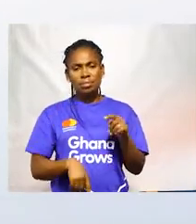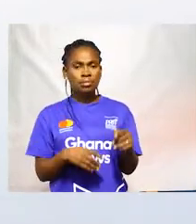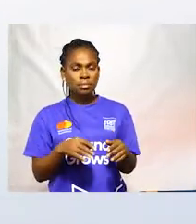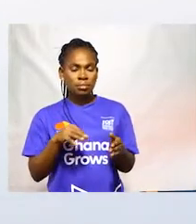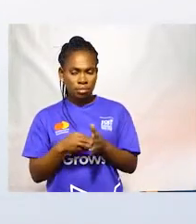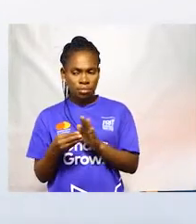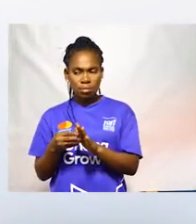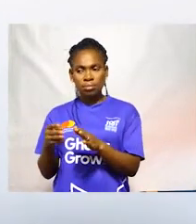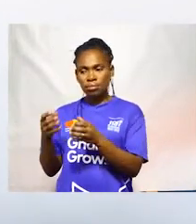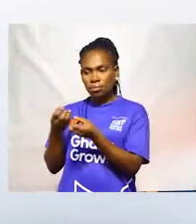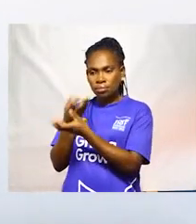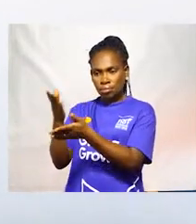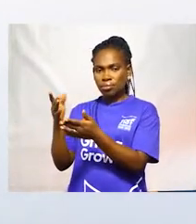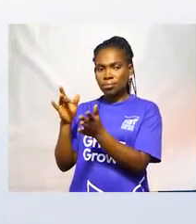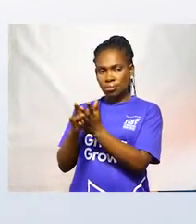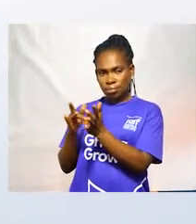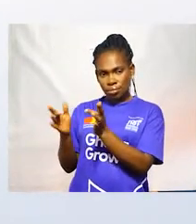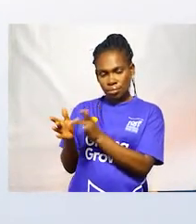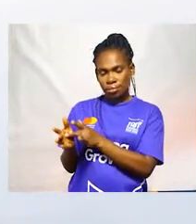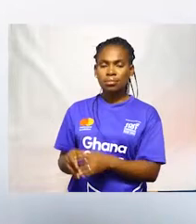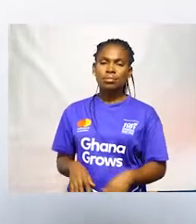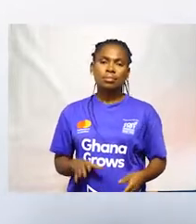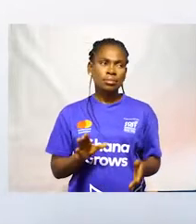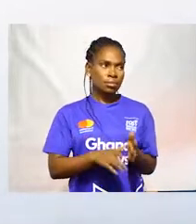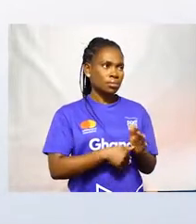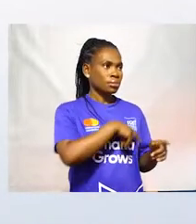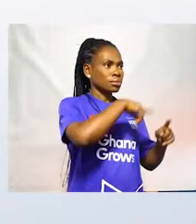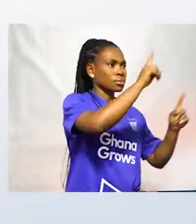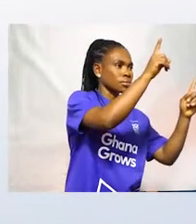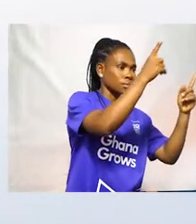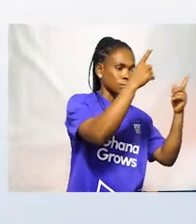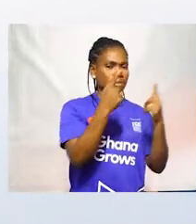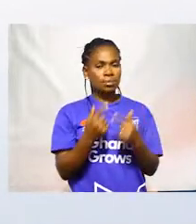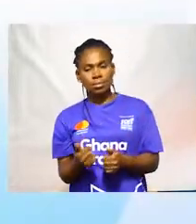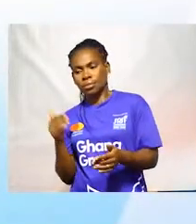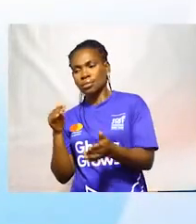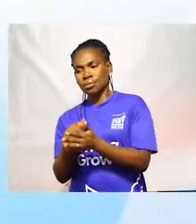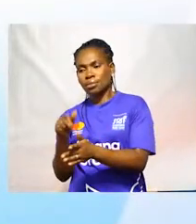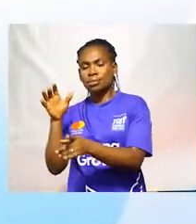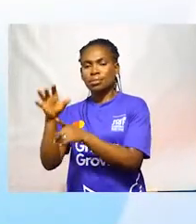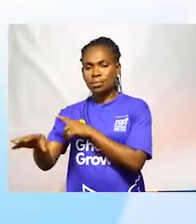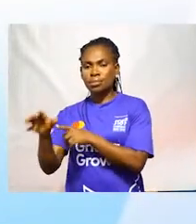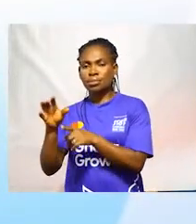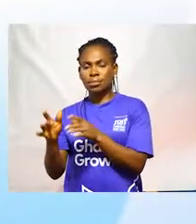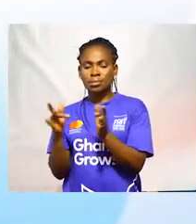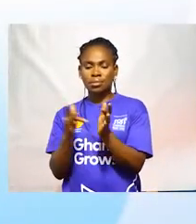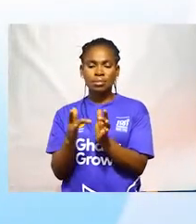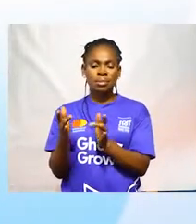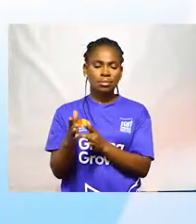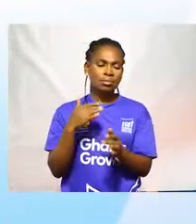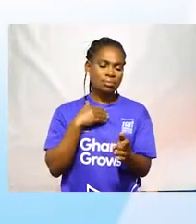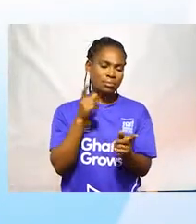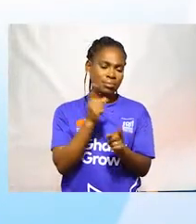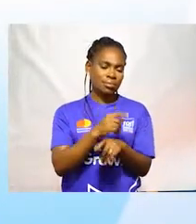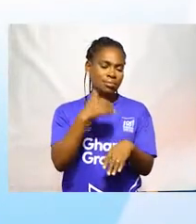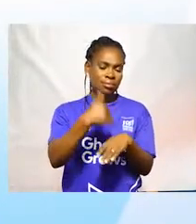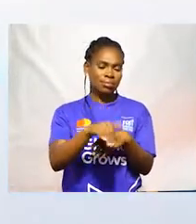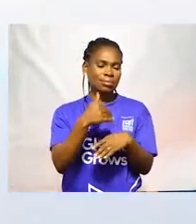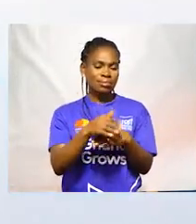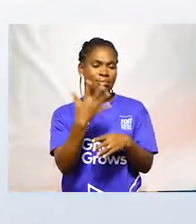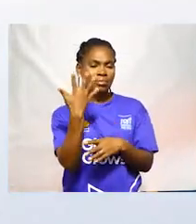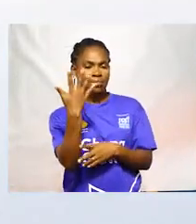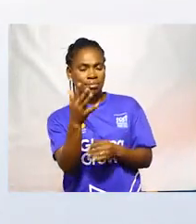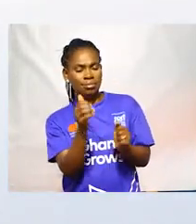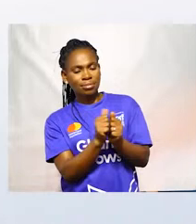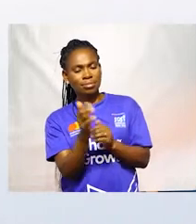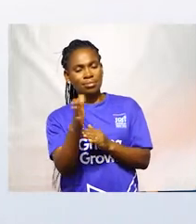to discourage him. Then they go again and come back and they are like, it's just a little boy with five loaves and some